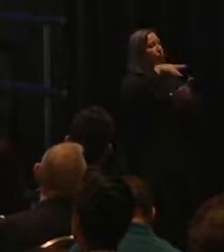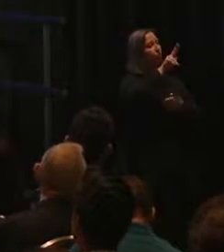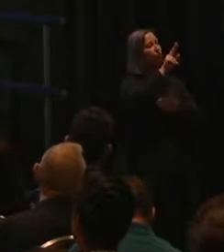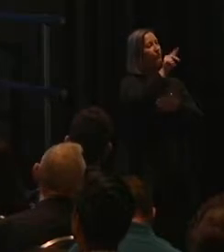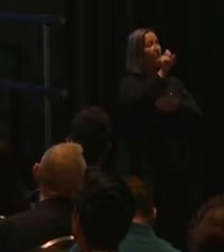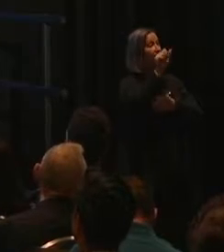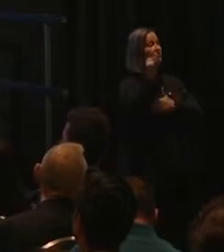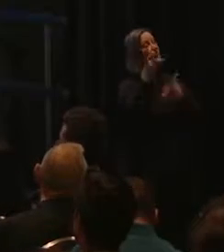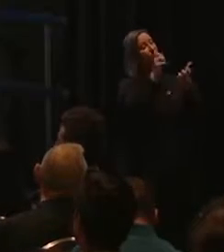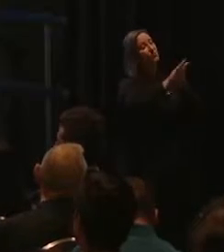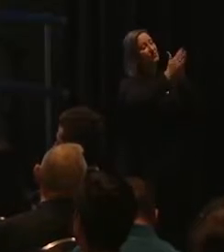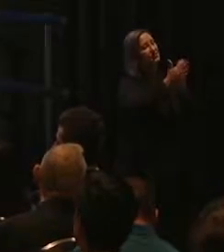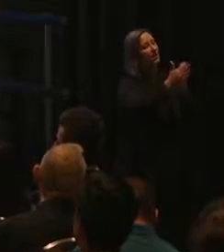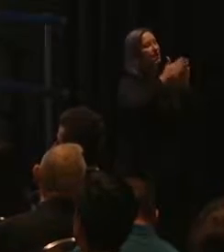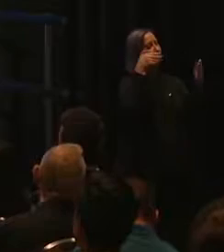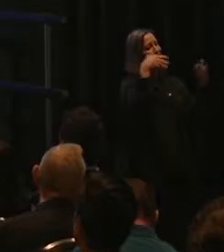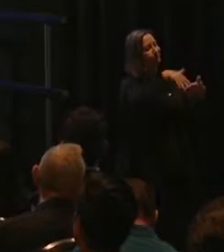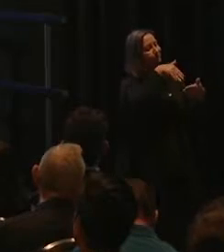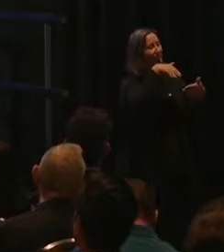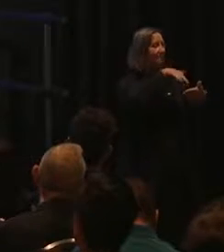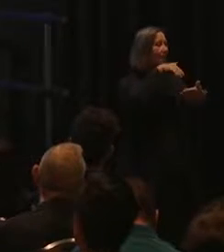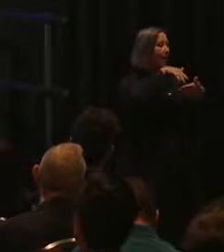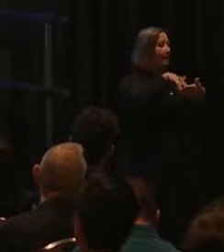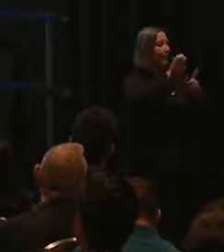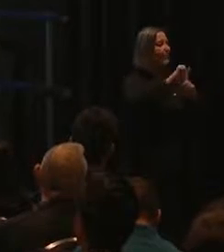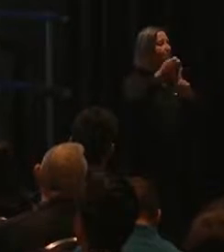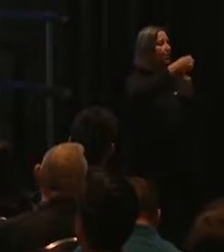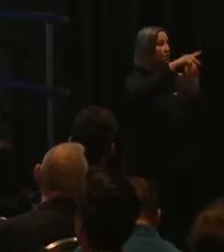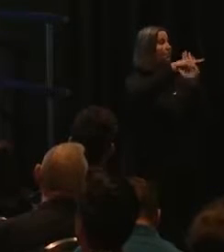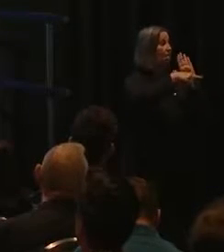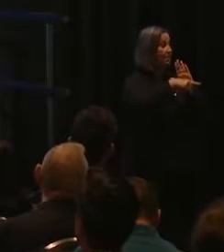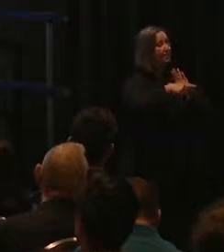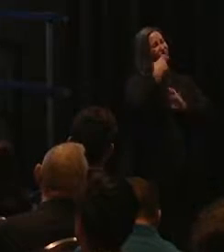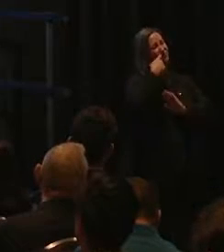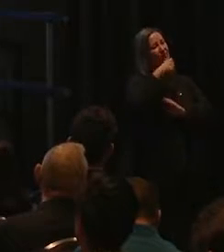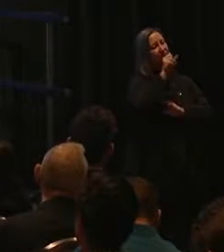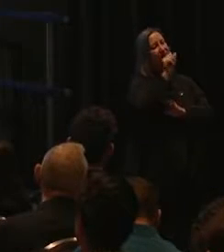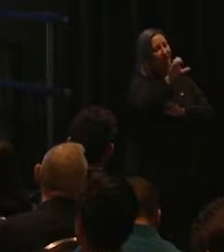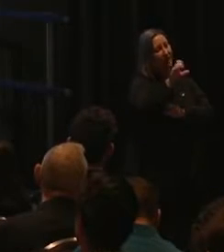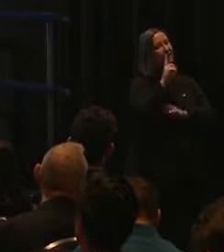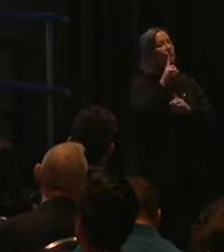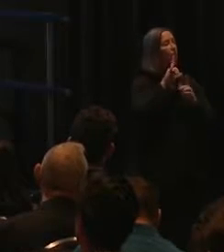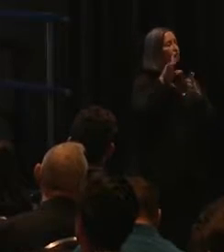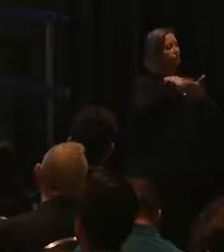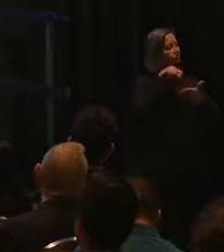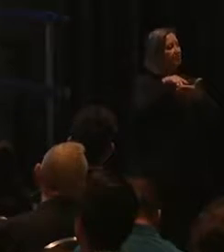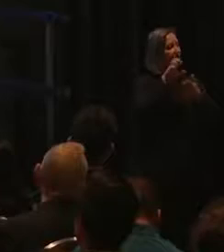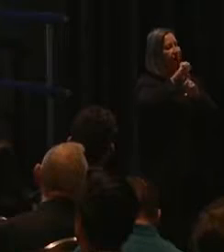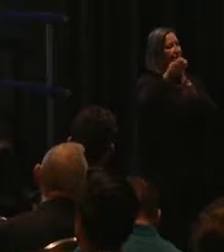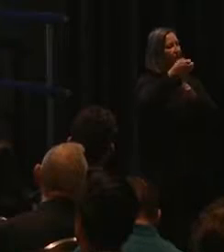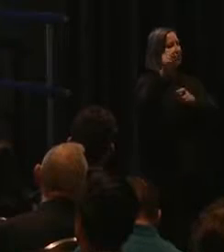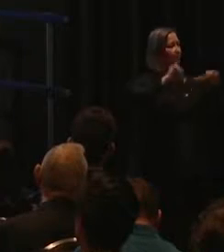to begin a career in environmental policy. She previously attended San Antonio College, where she studied environmental science and helped